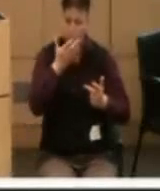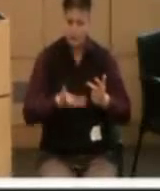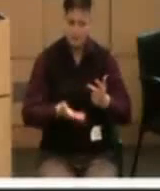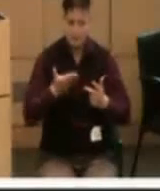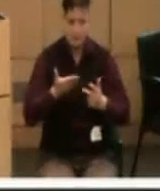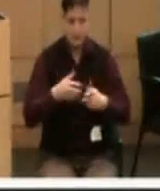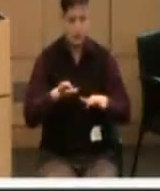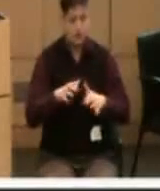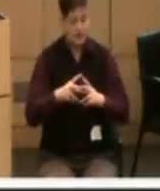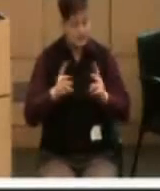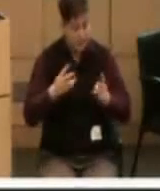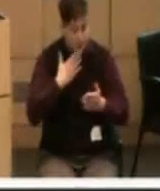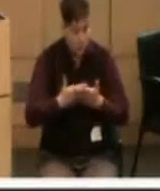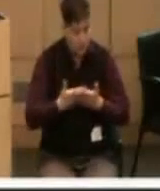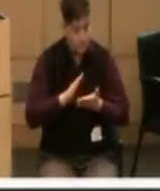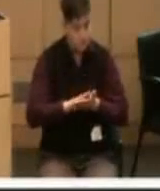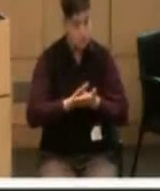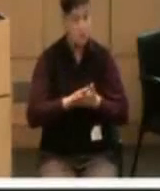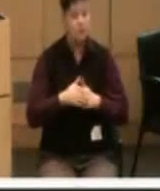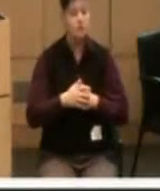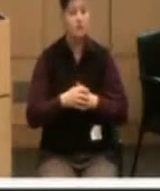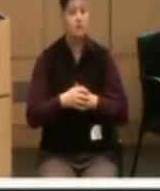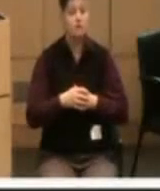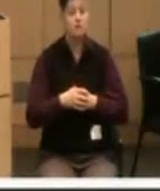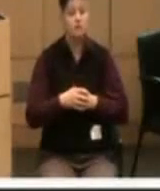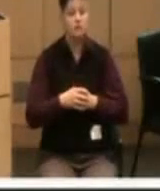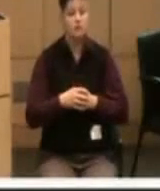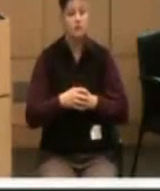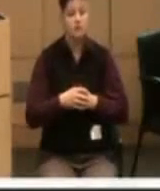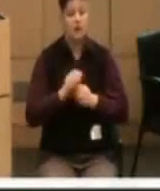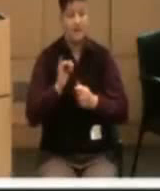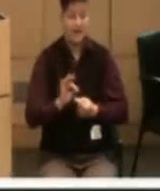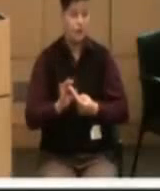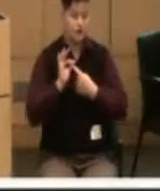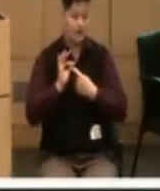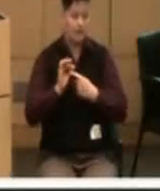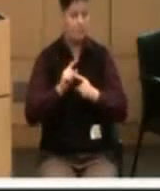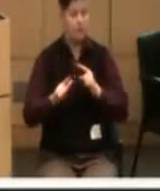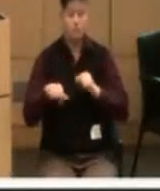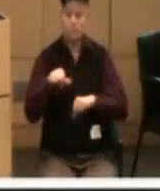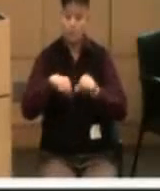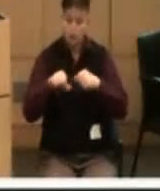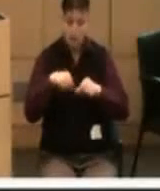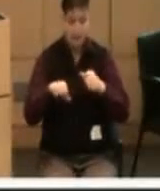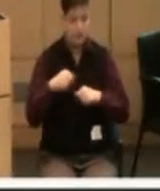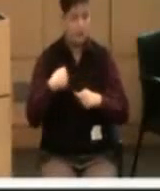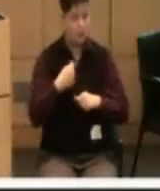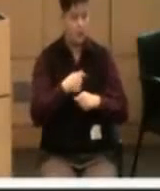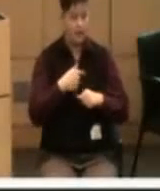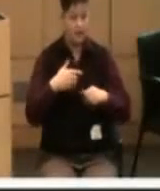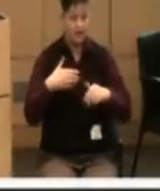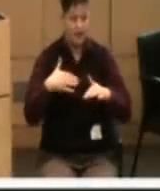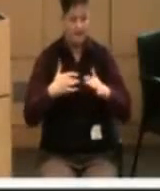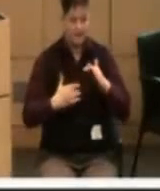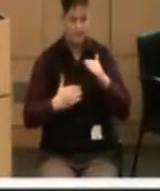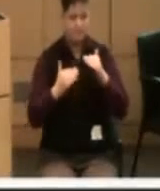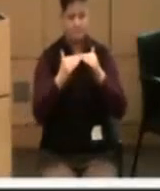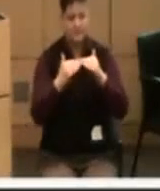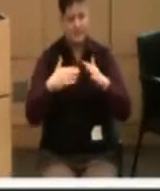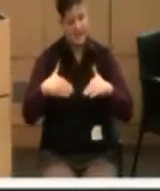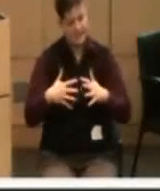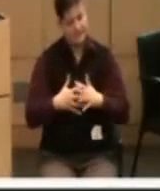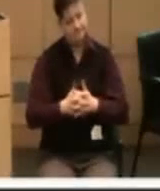does very well in school, and that is unique, but socially, we haven't made it yet.